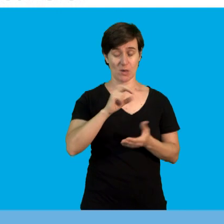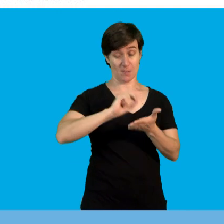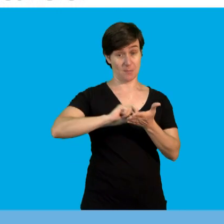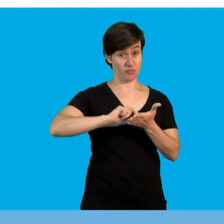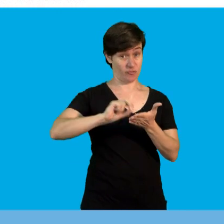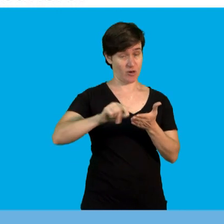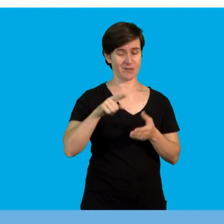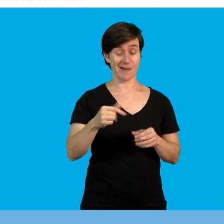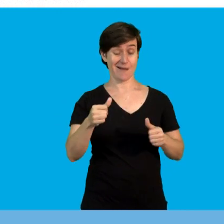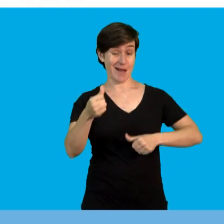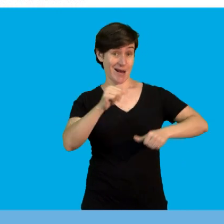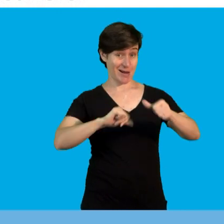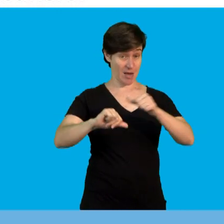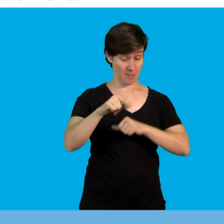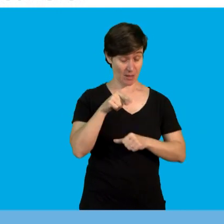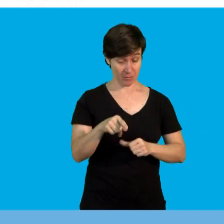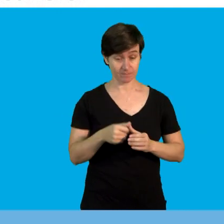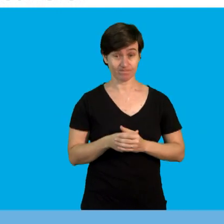chemicals